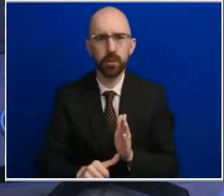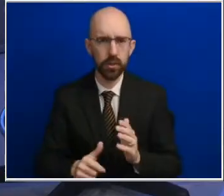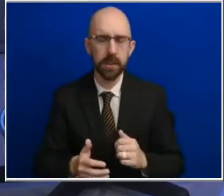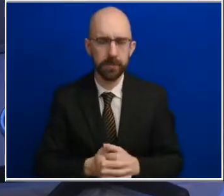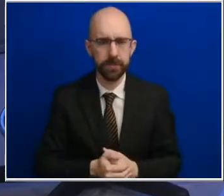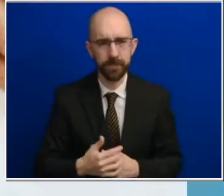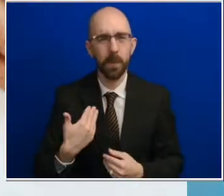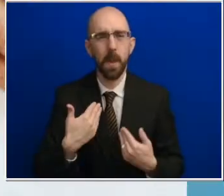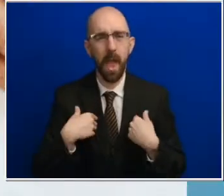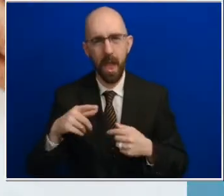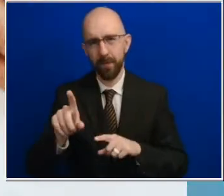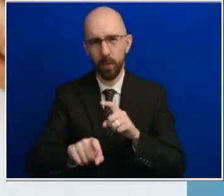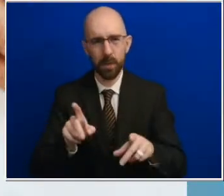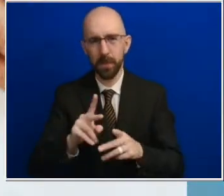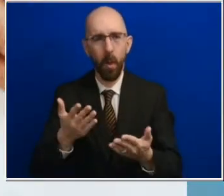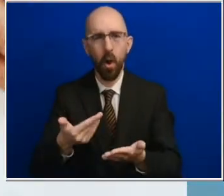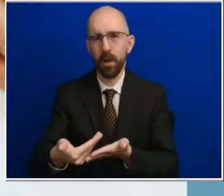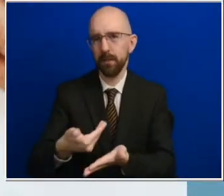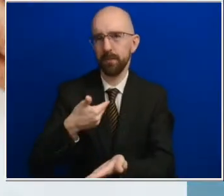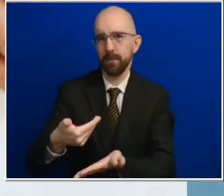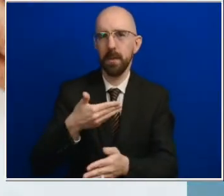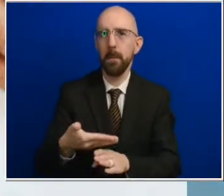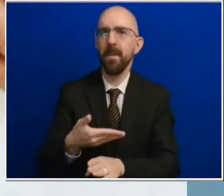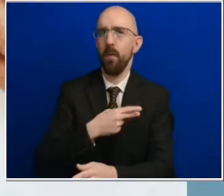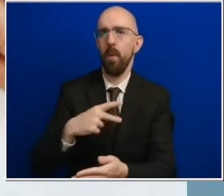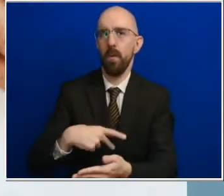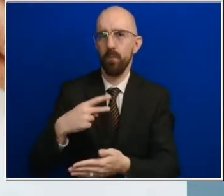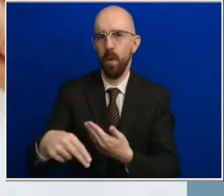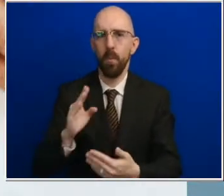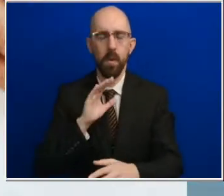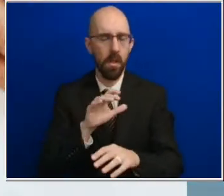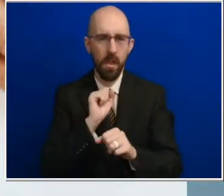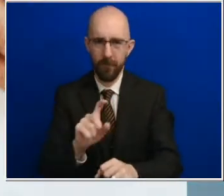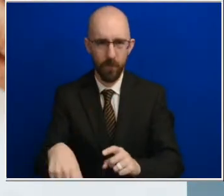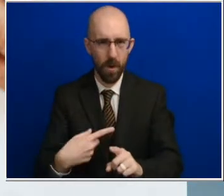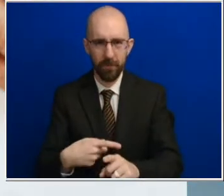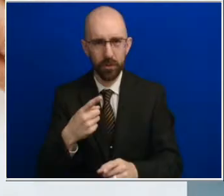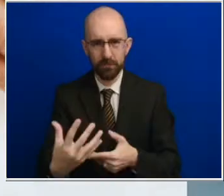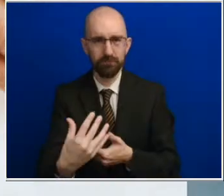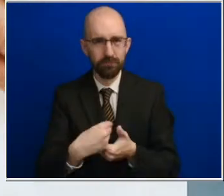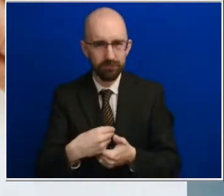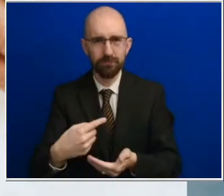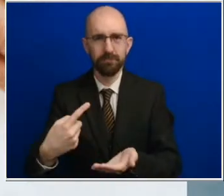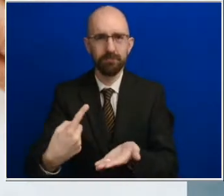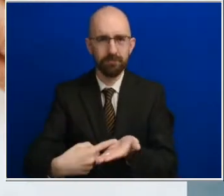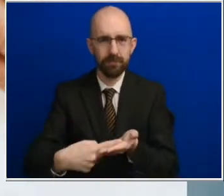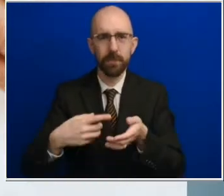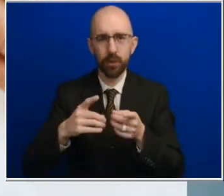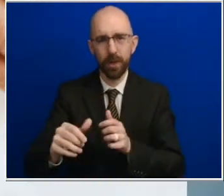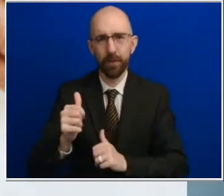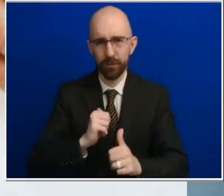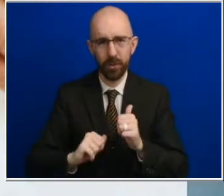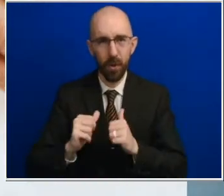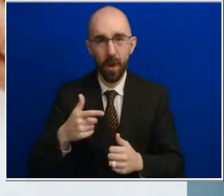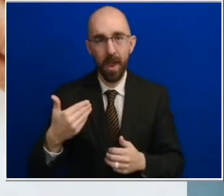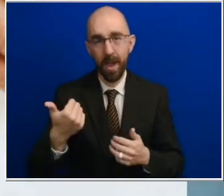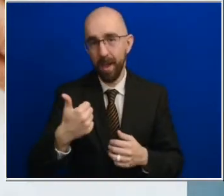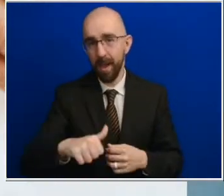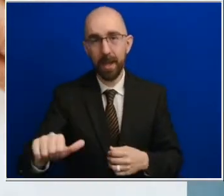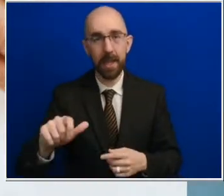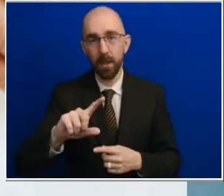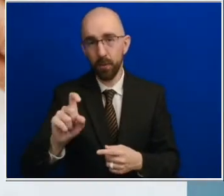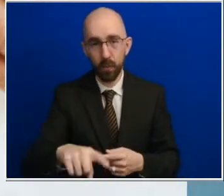people have already submitted before the program. We love when our viewers participate in the discussion during the show as well. So if you have any questions